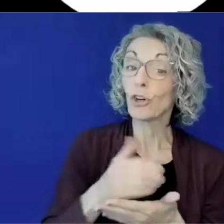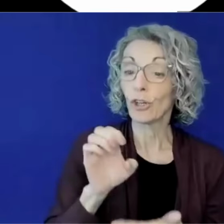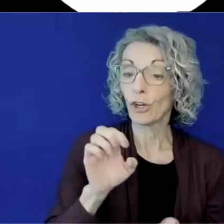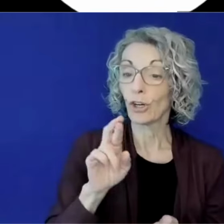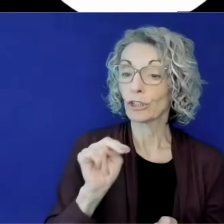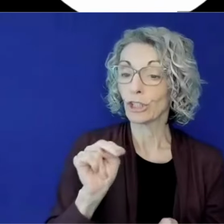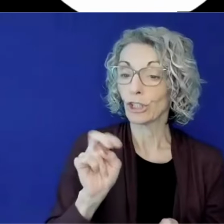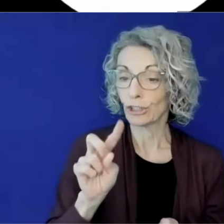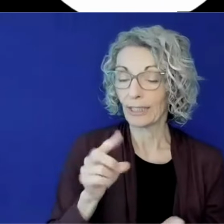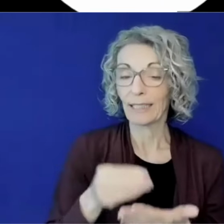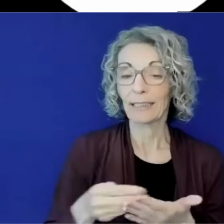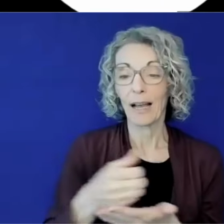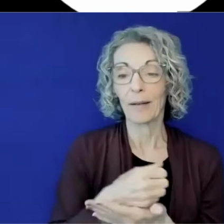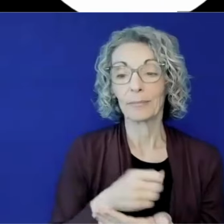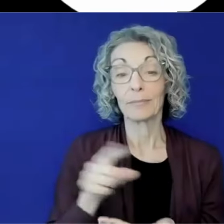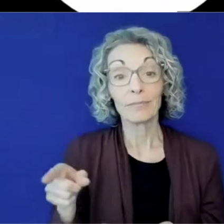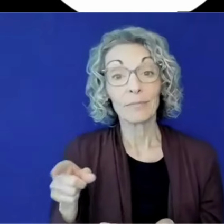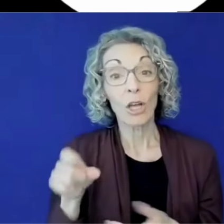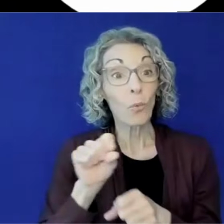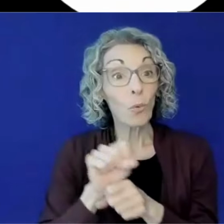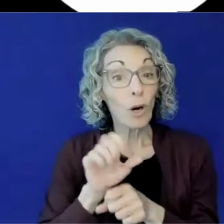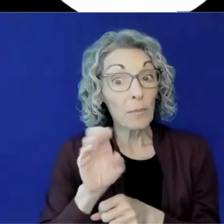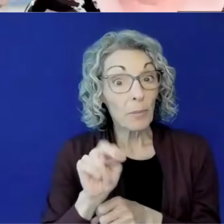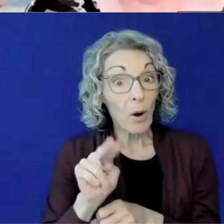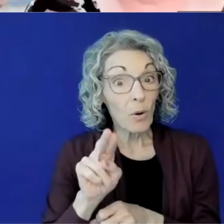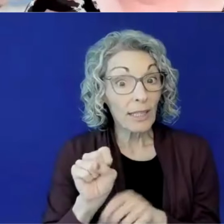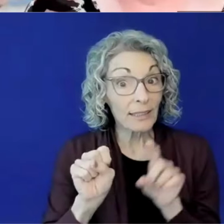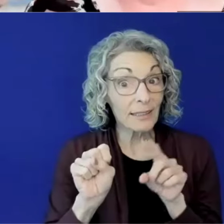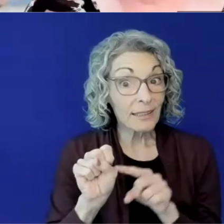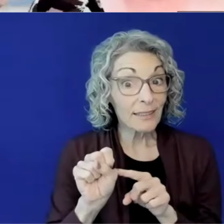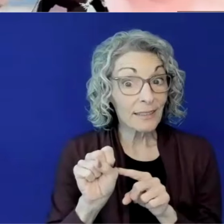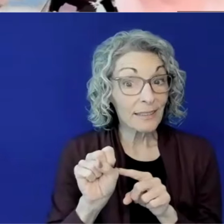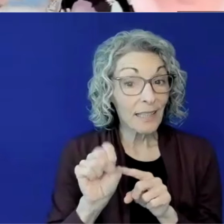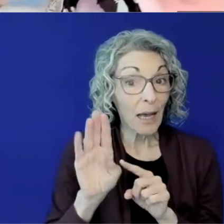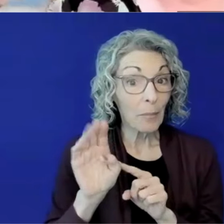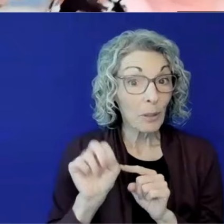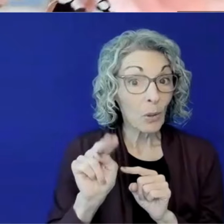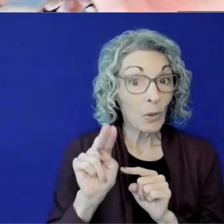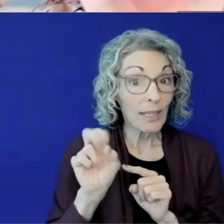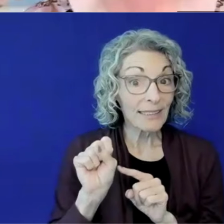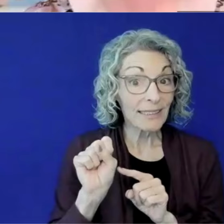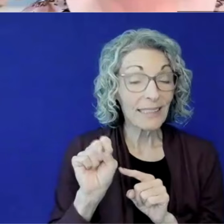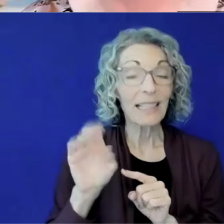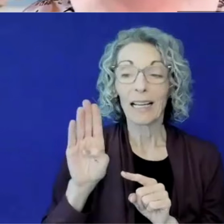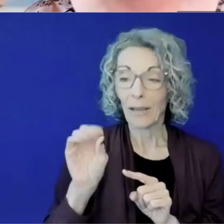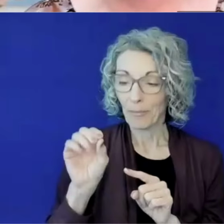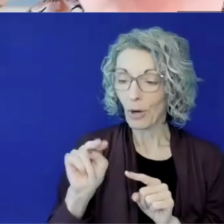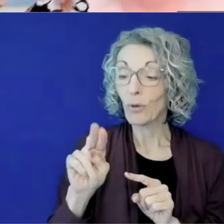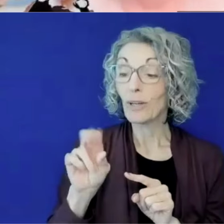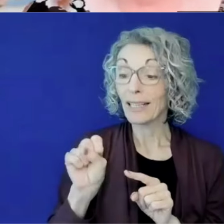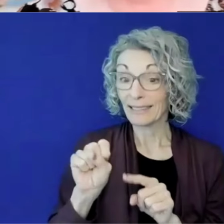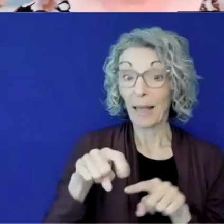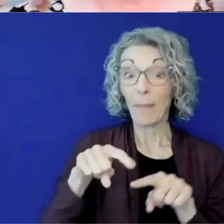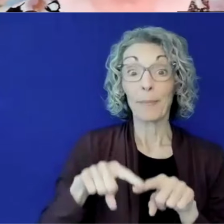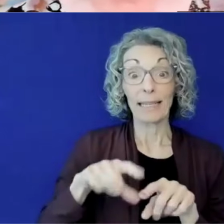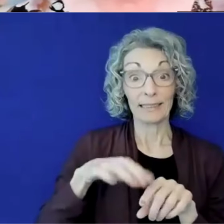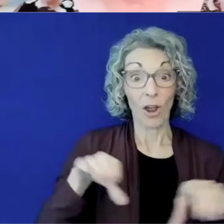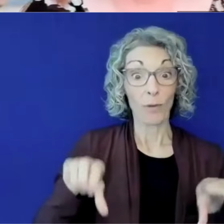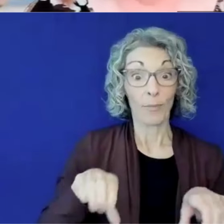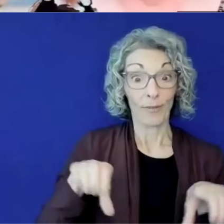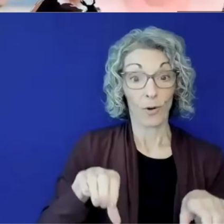And someone else asked about a work bonus. About a work bonus? Yeah, if it's based on performance, it's going to